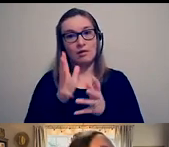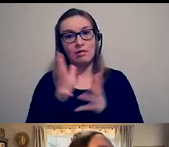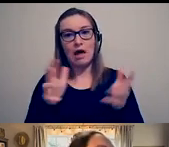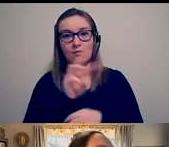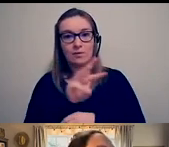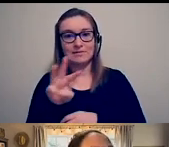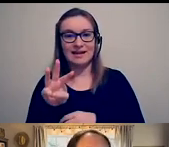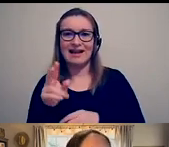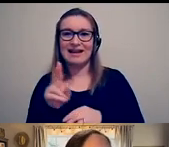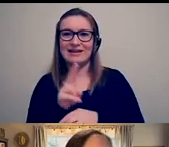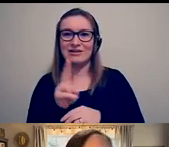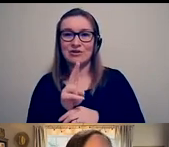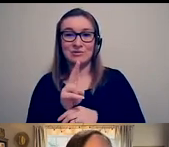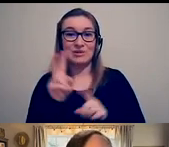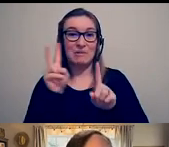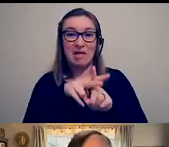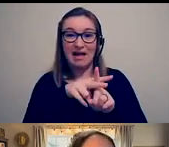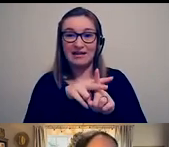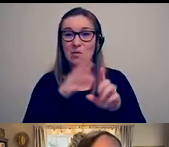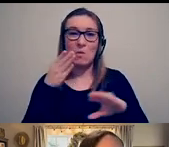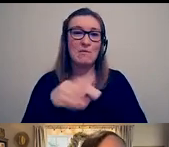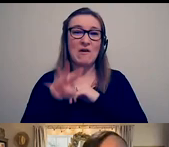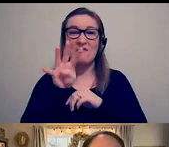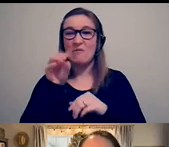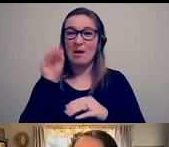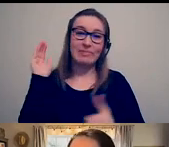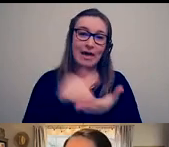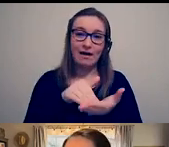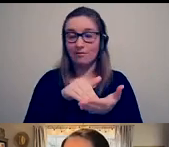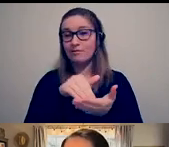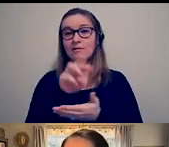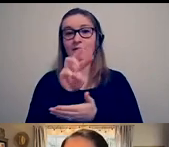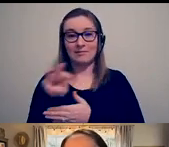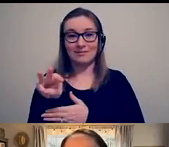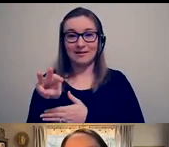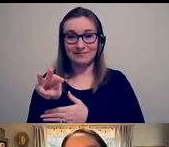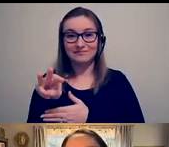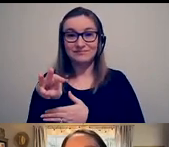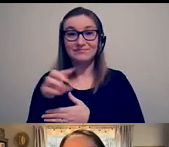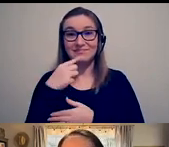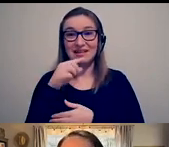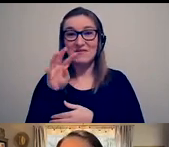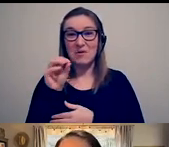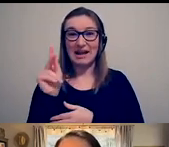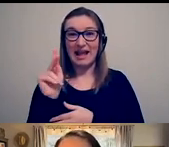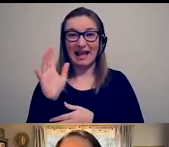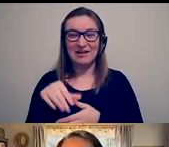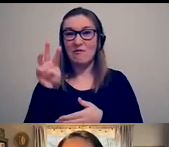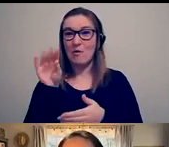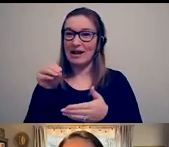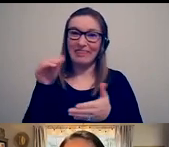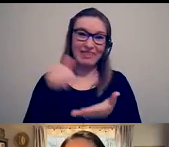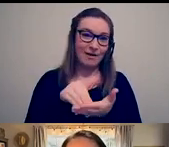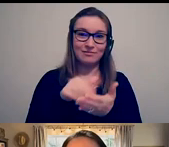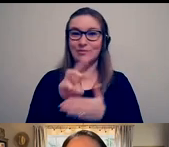over 40,000 websites. I think that says 40K with a space users, but over 40,000